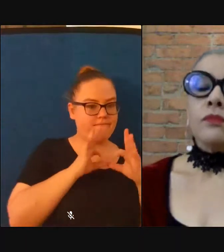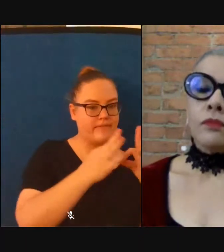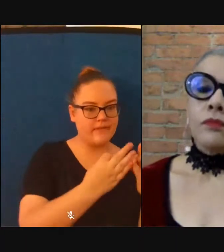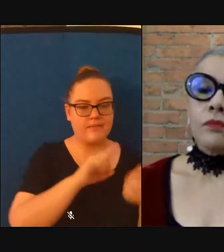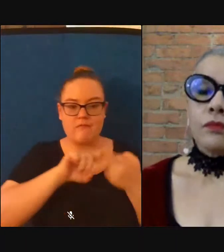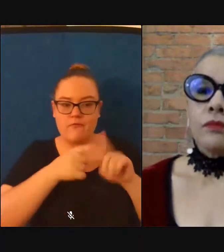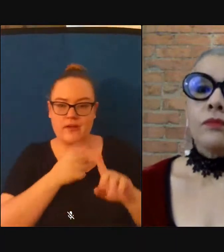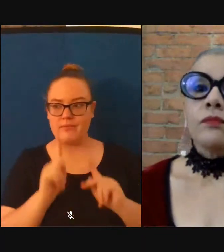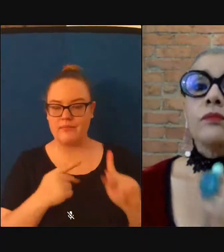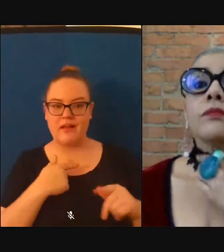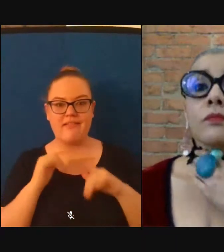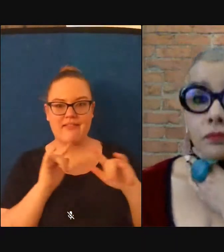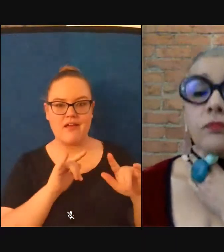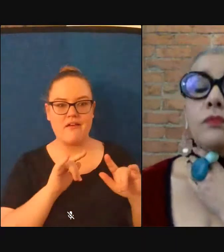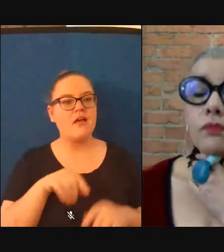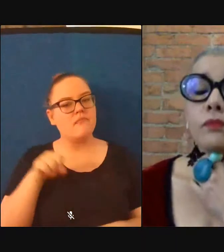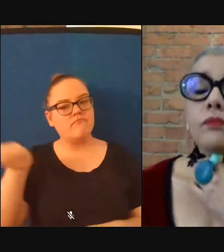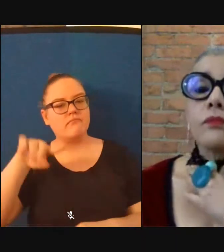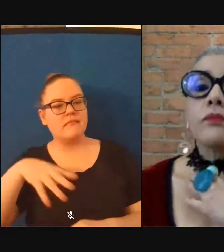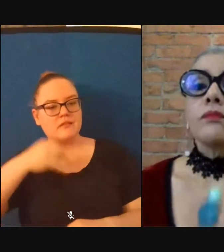It was psychically a very difficult thing to do.